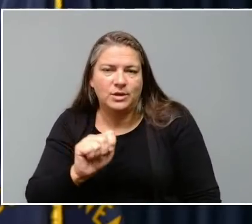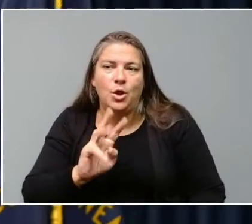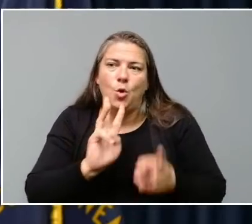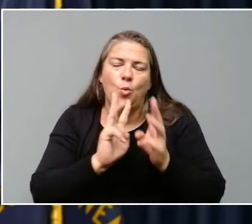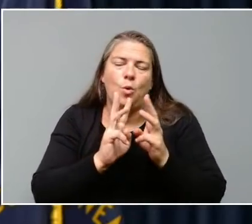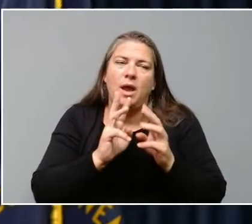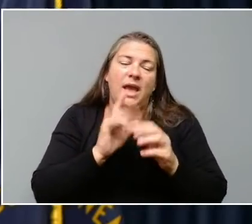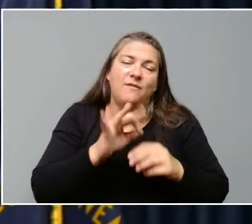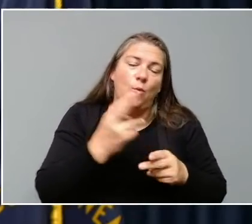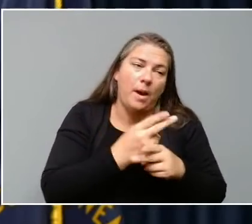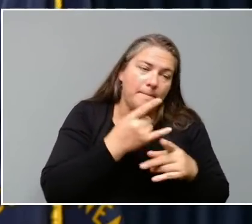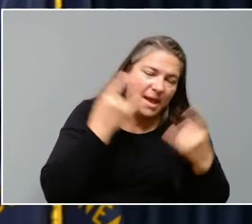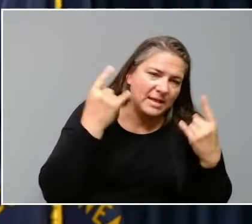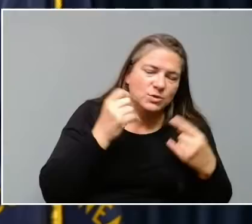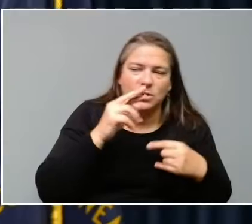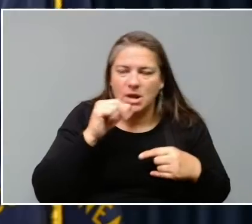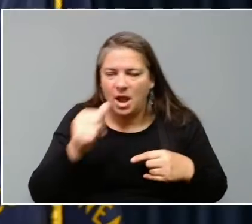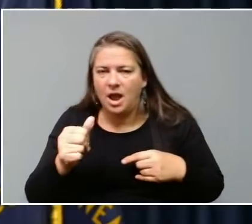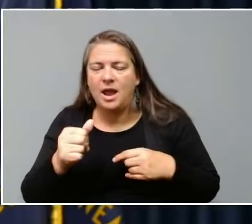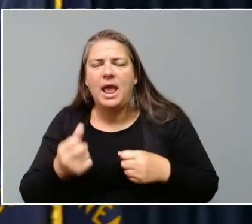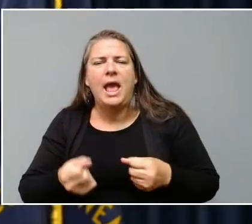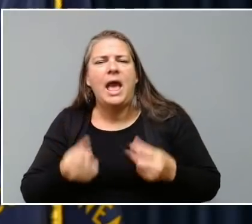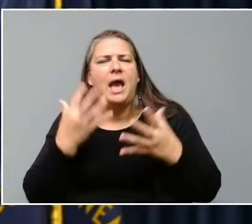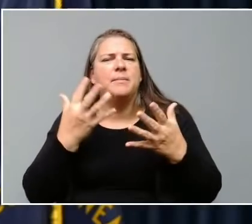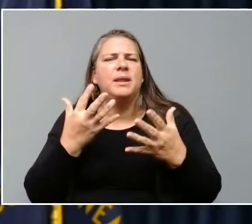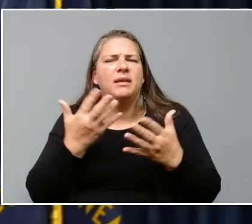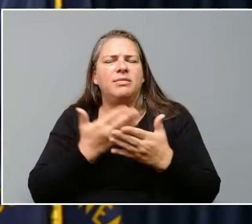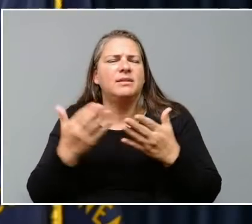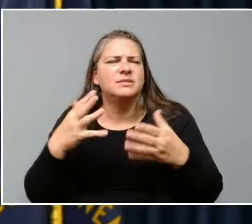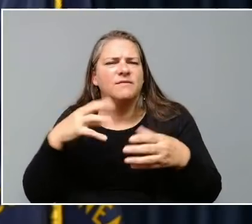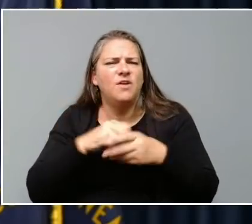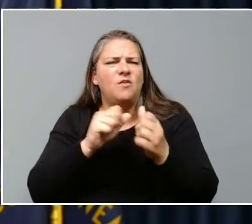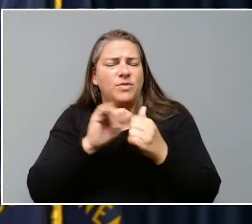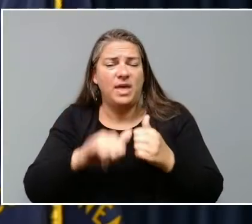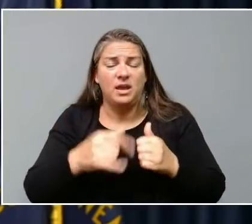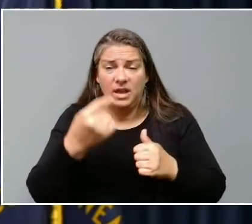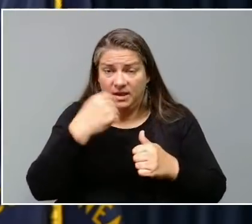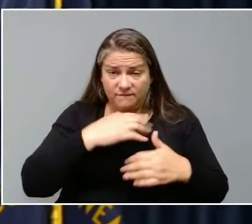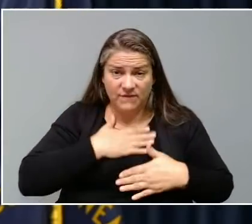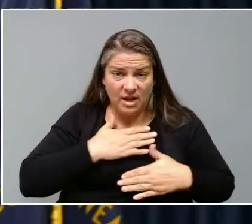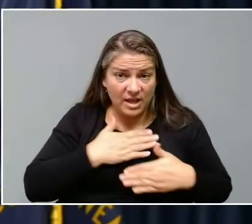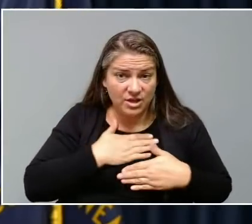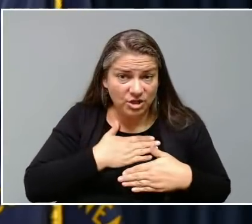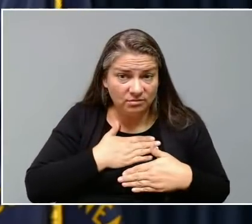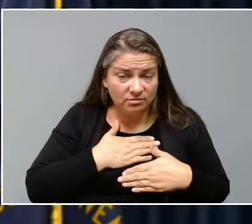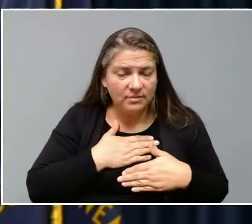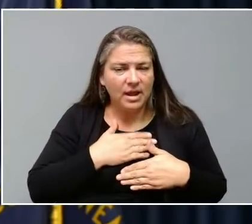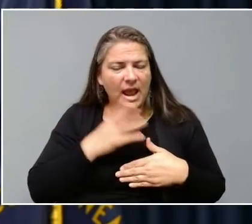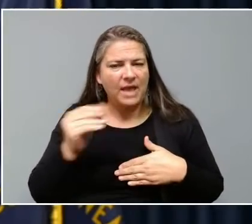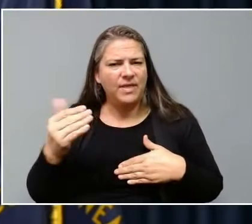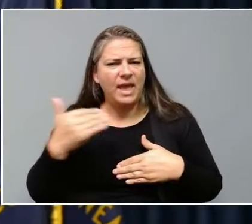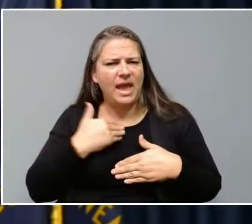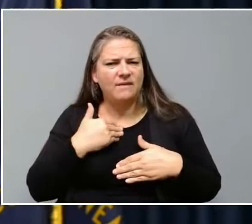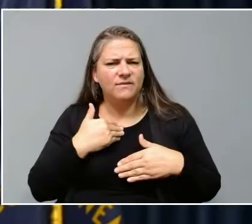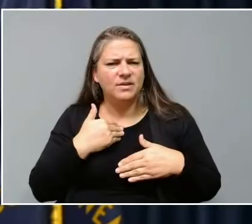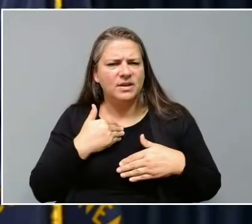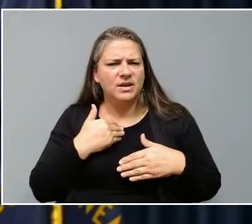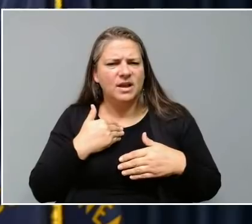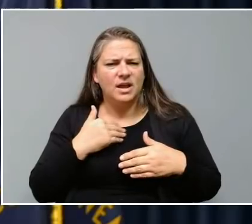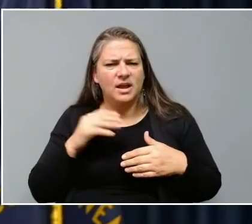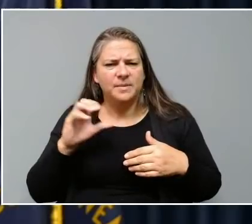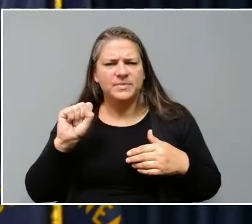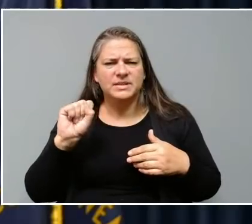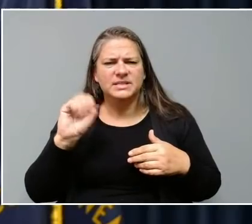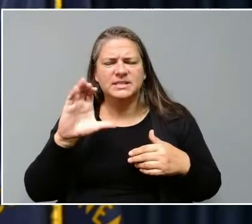and when, and a number of other factors that may include ventilation. There's also a scale issue. We were talking